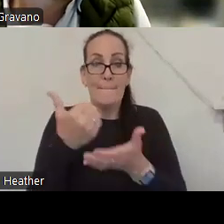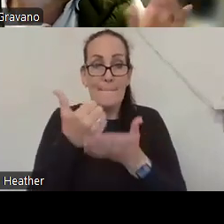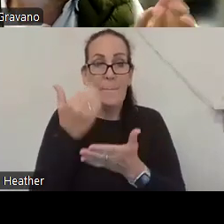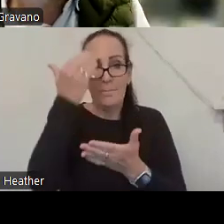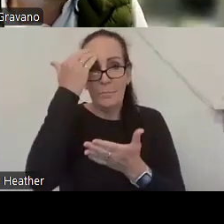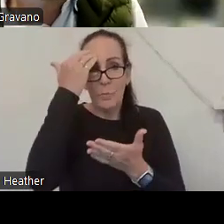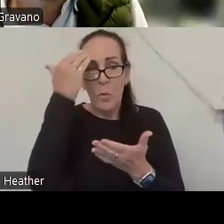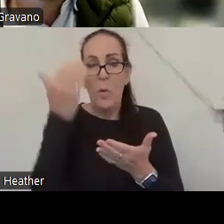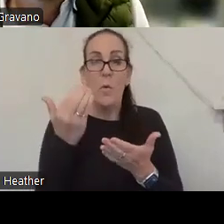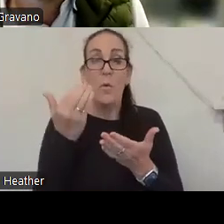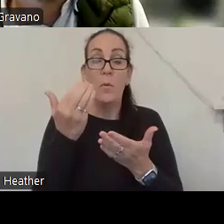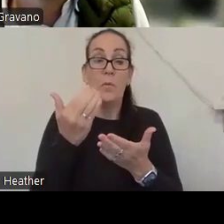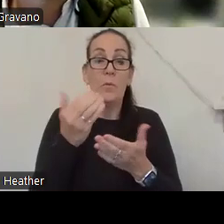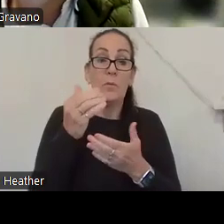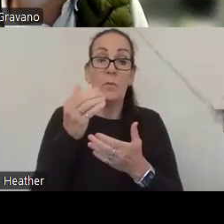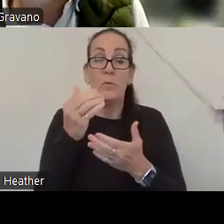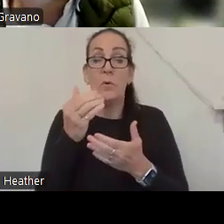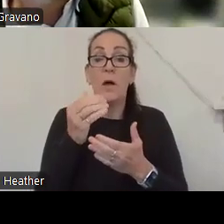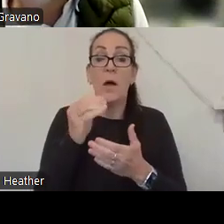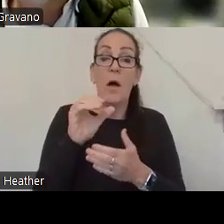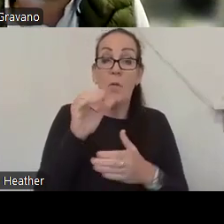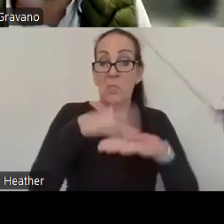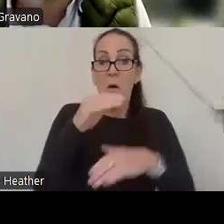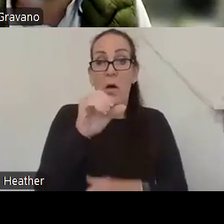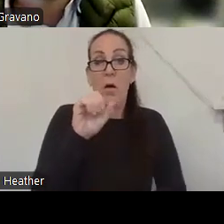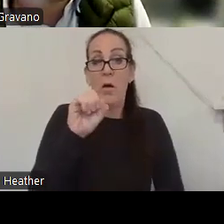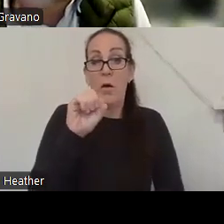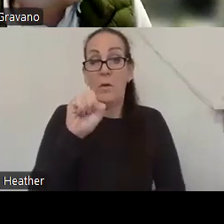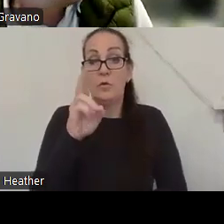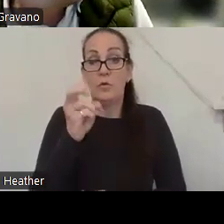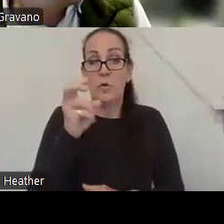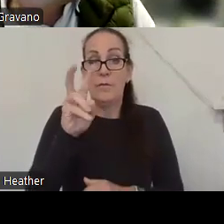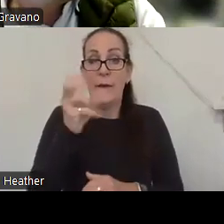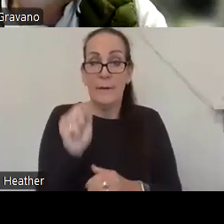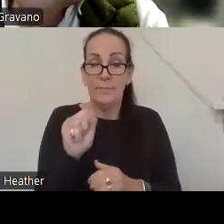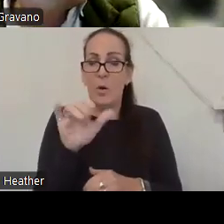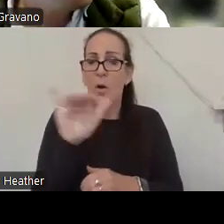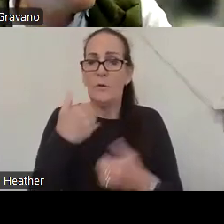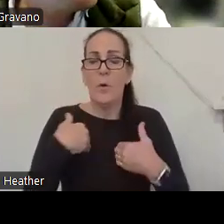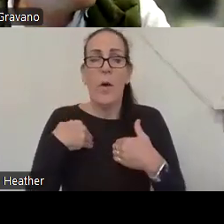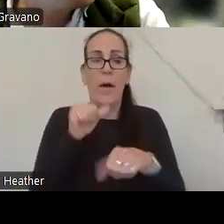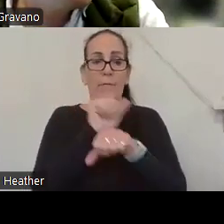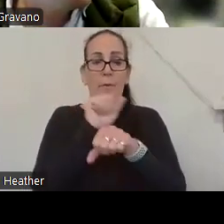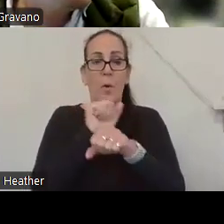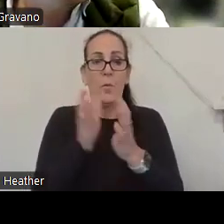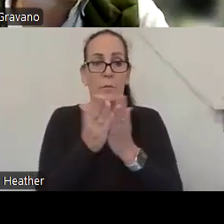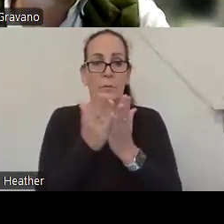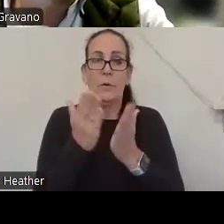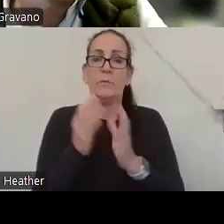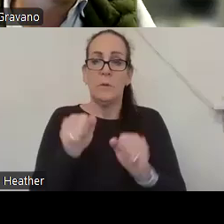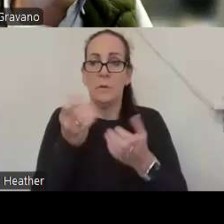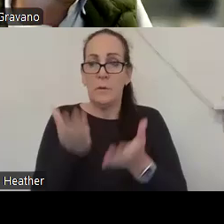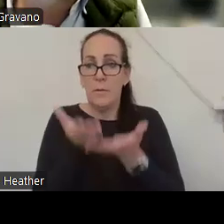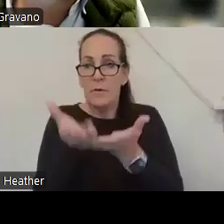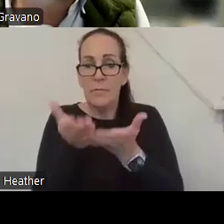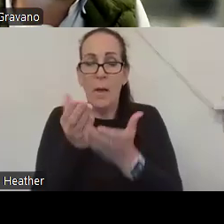Can you go back one, please? There's also workbooks that are our attempt to try to provide updates to individuals for